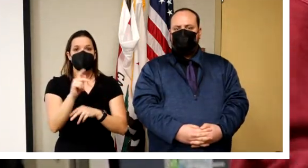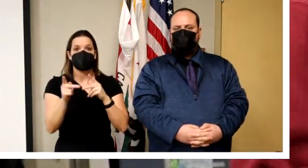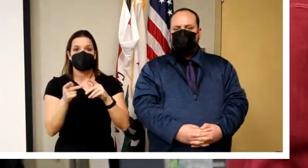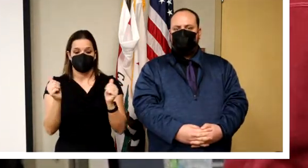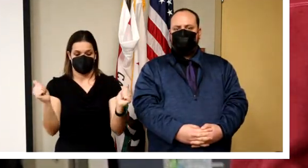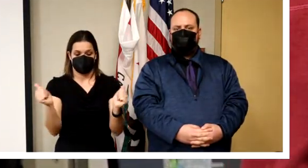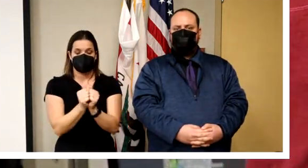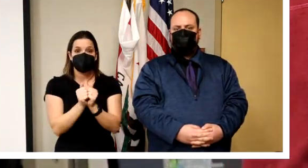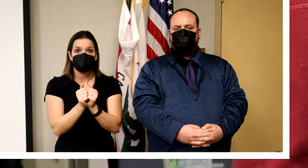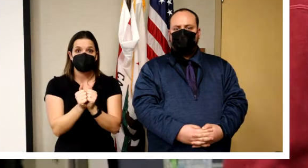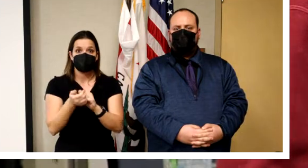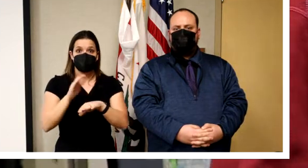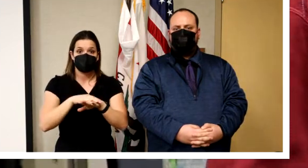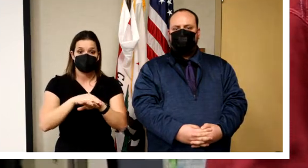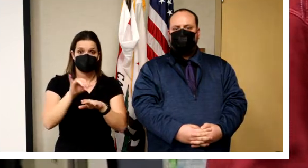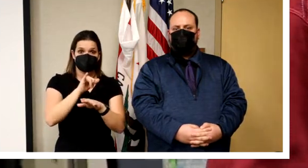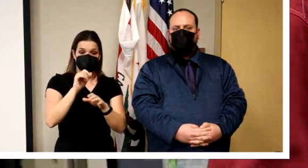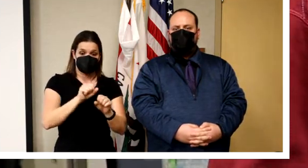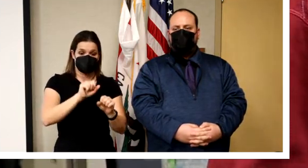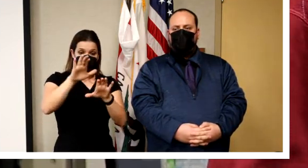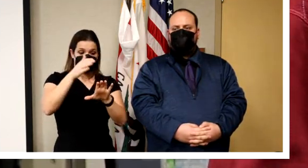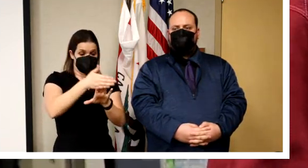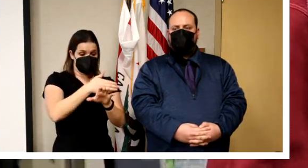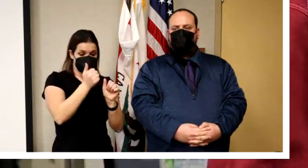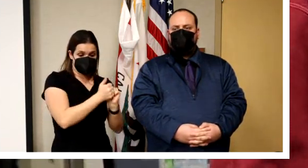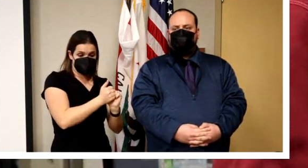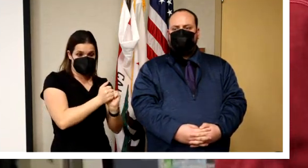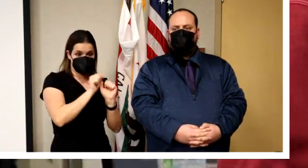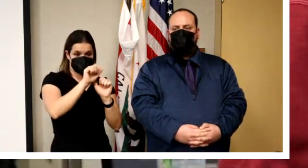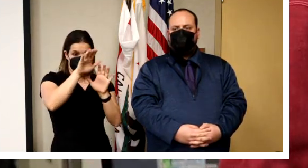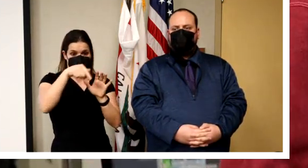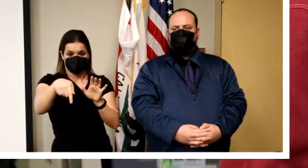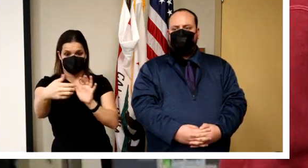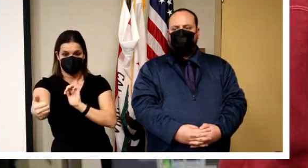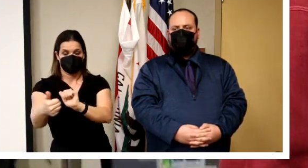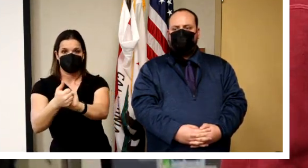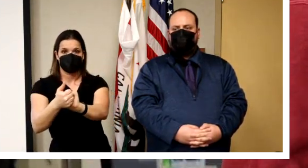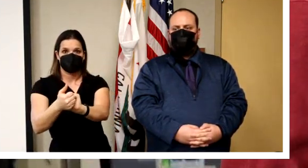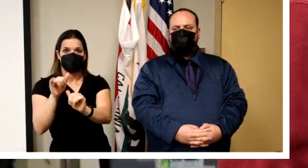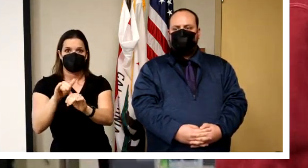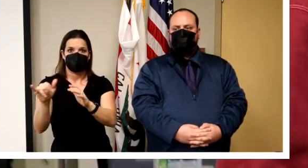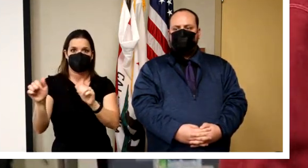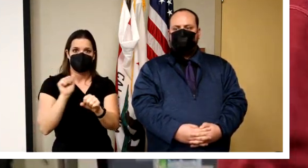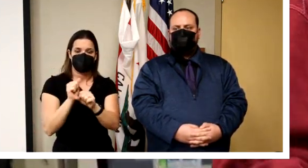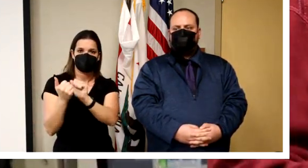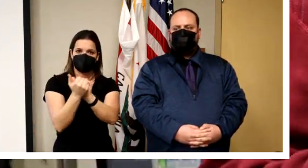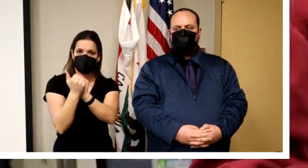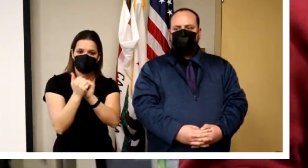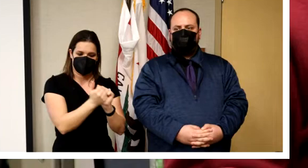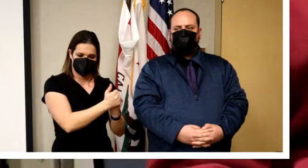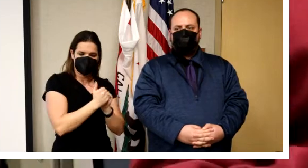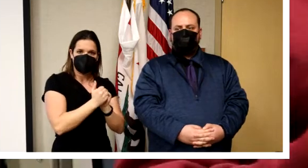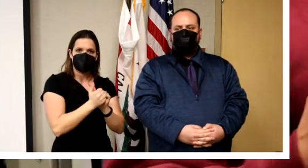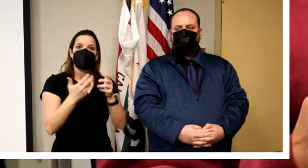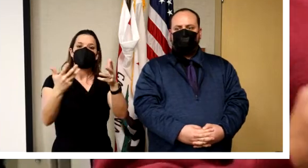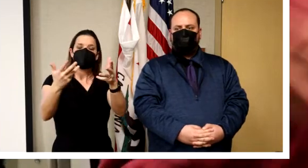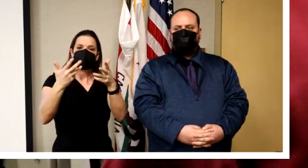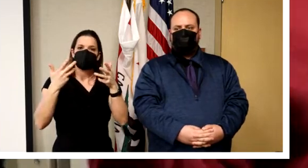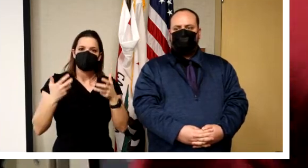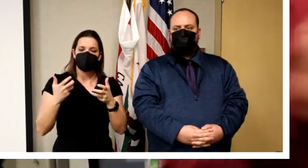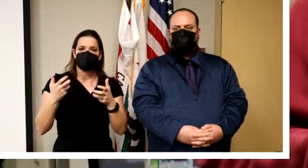are together are likely on the same side of that mountain range. That's how they're functionally contiguous. They work together. And so you want to be able